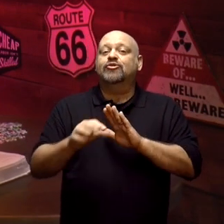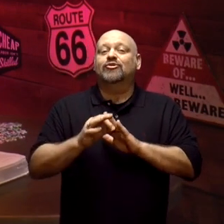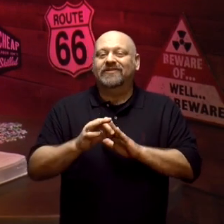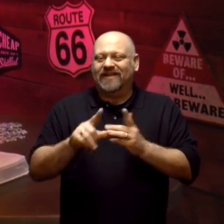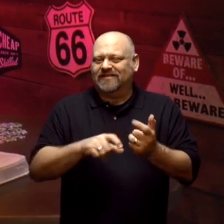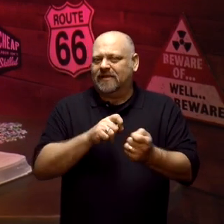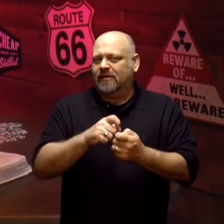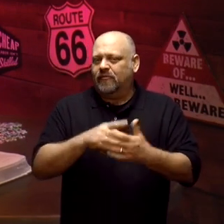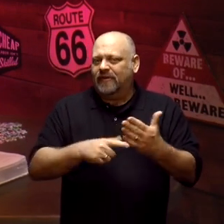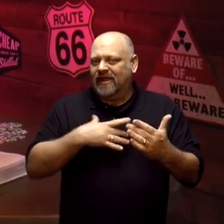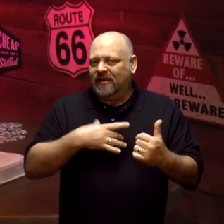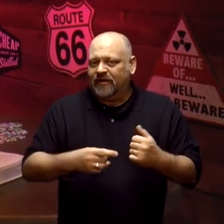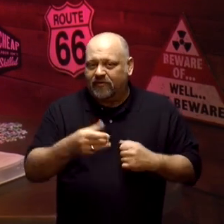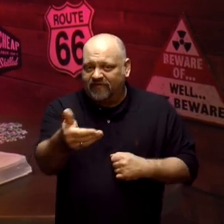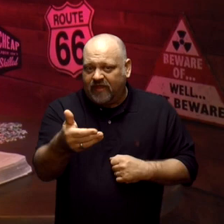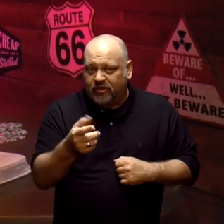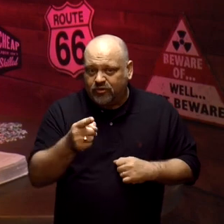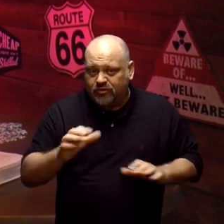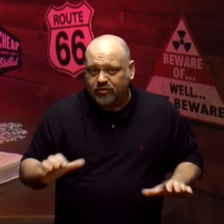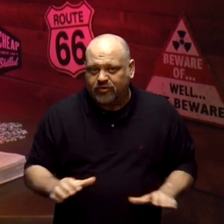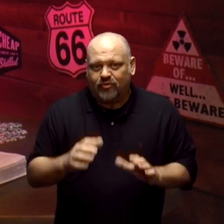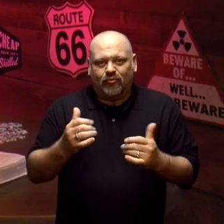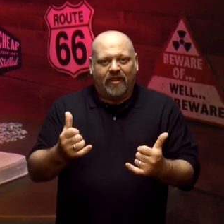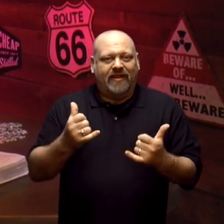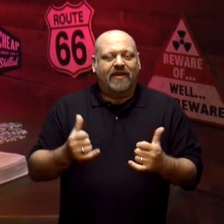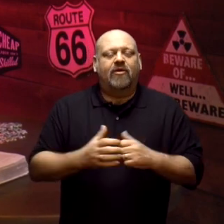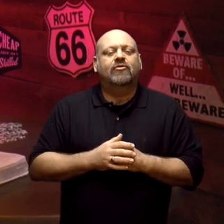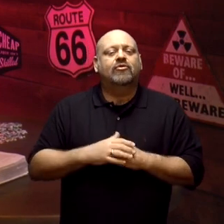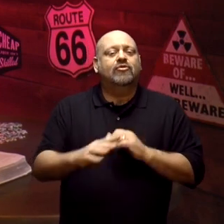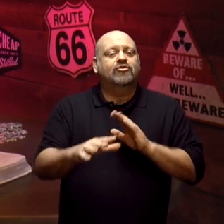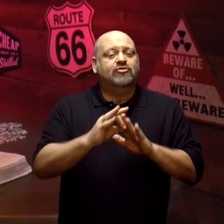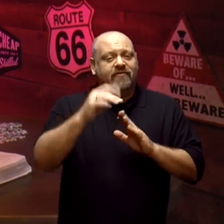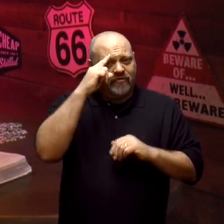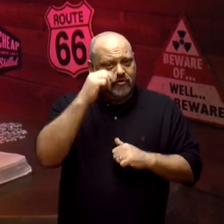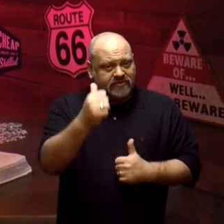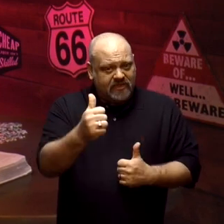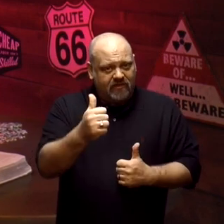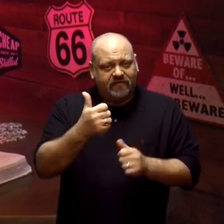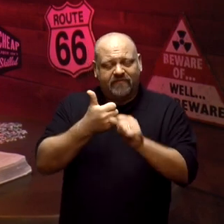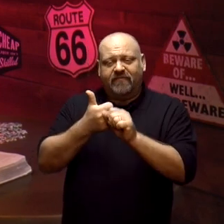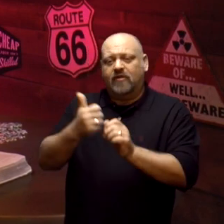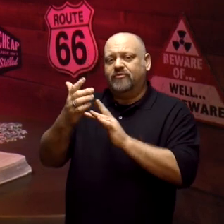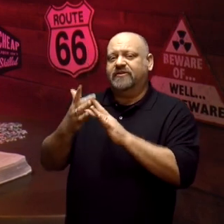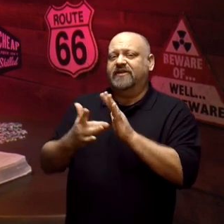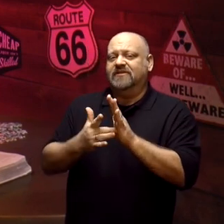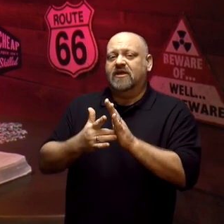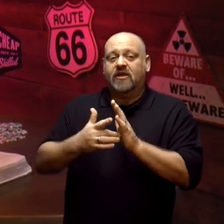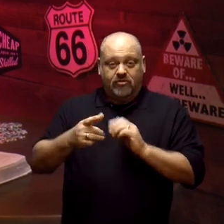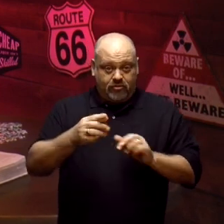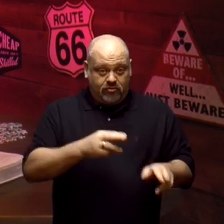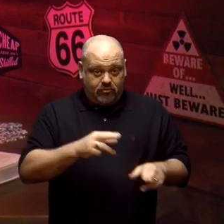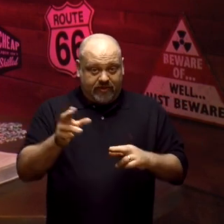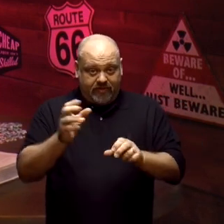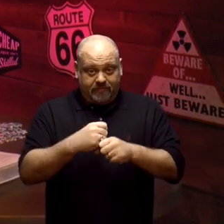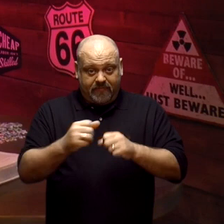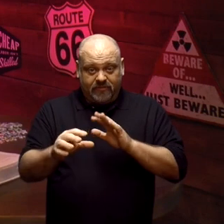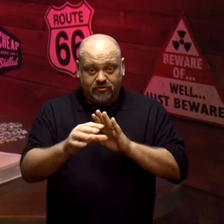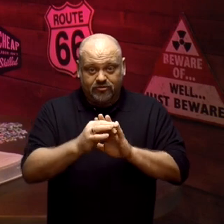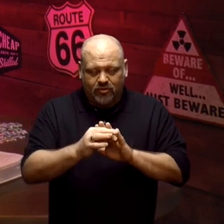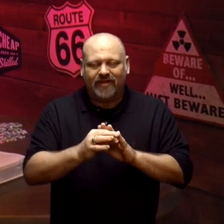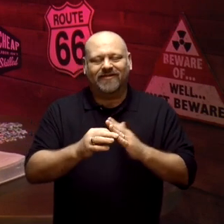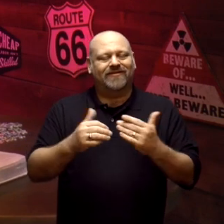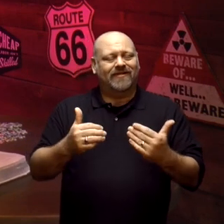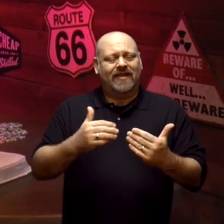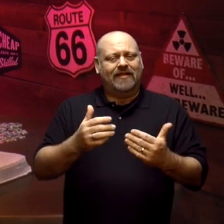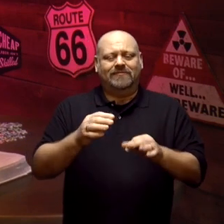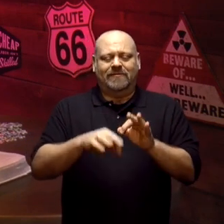that's exactly what I'd like to invite you to do right now, to choose for yourself to follow Jesus. If you're ready to make that choice, then